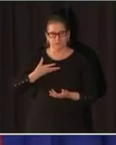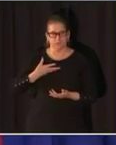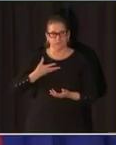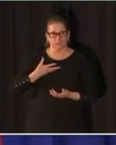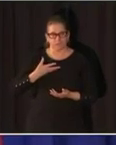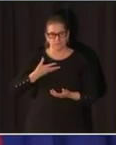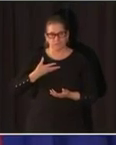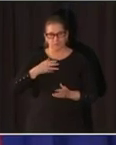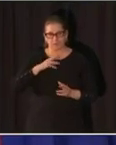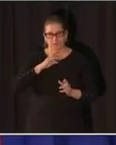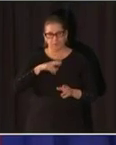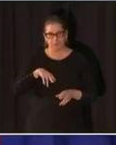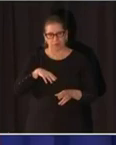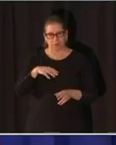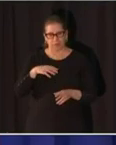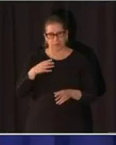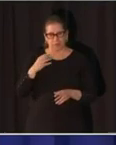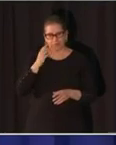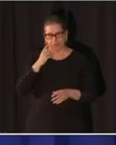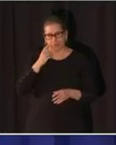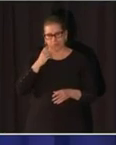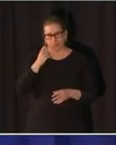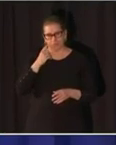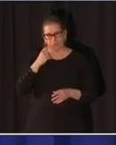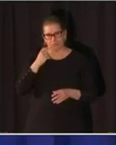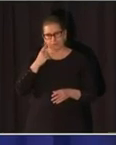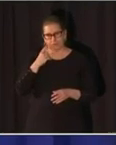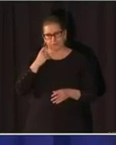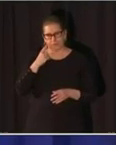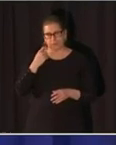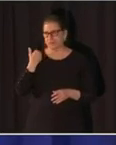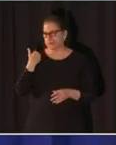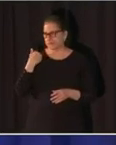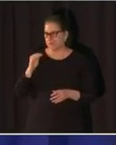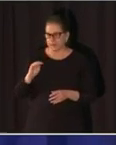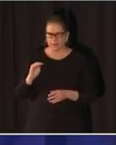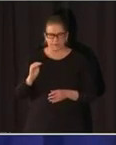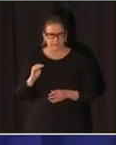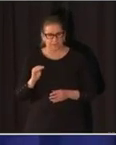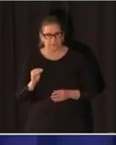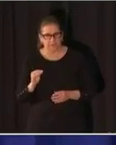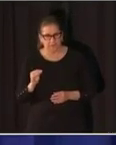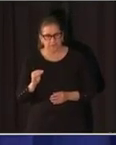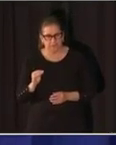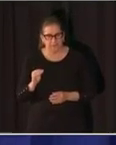over the weekend or on Monday, and I can turn to Kevin to talk